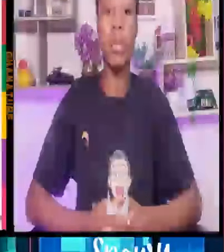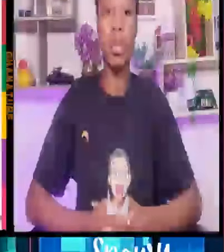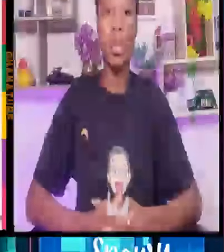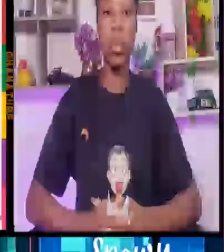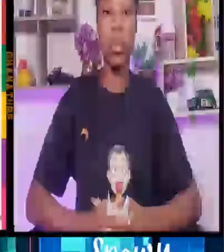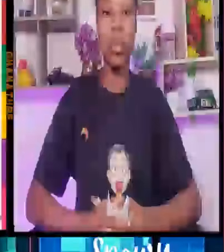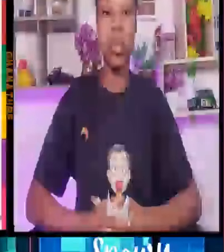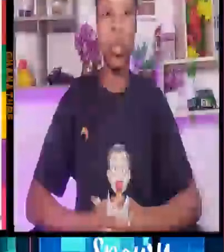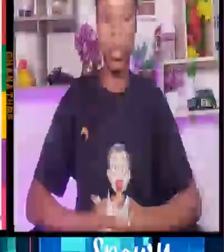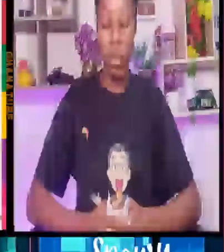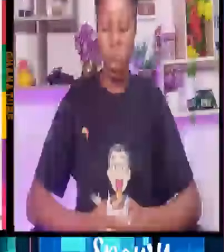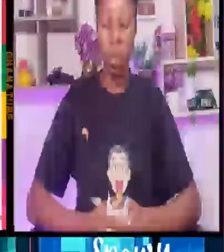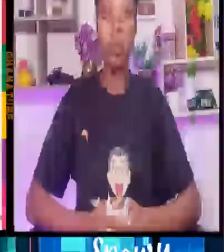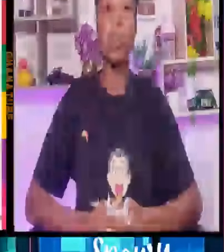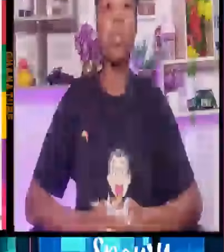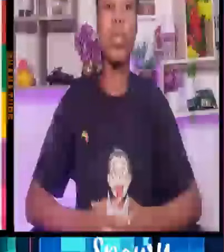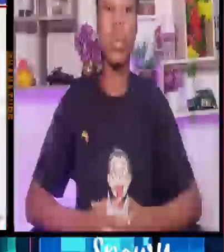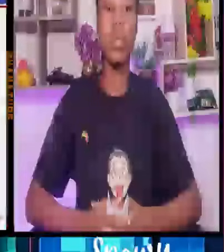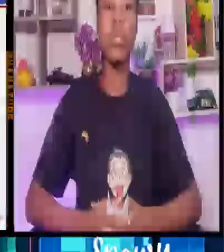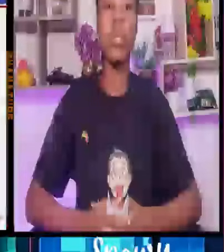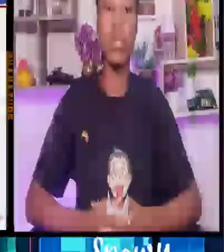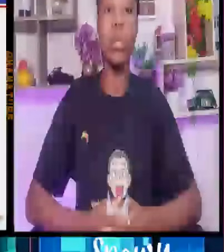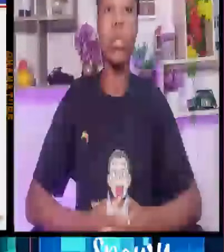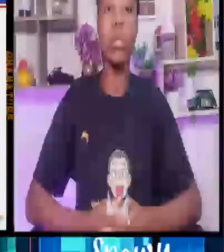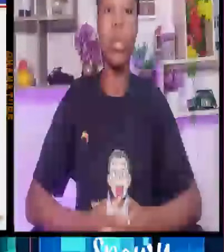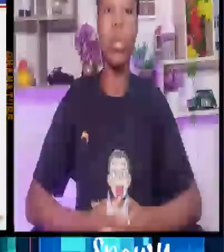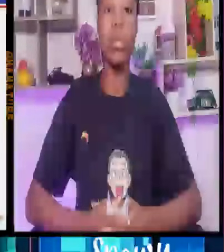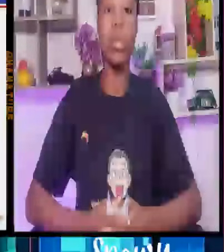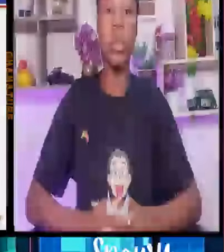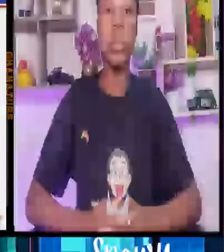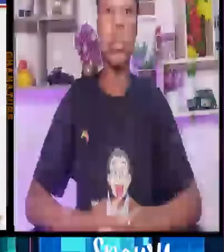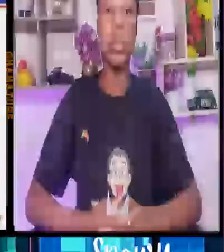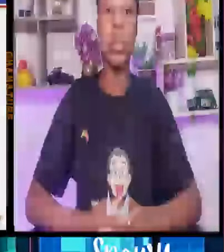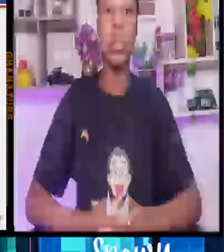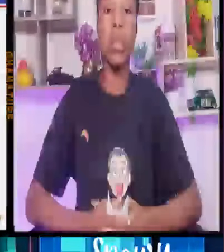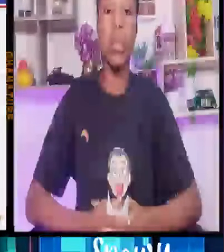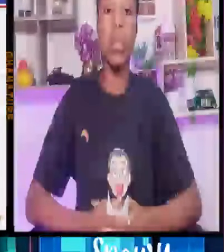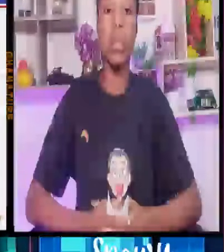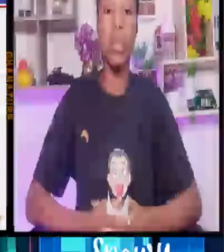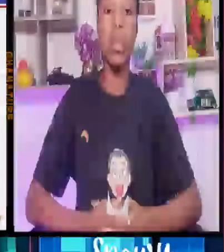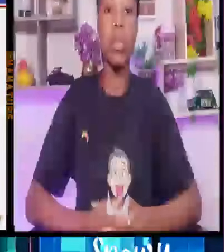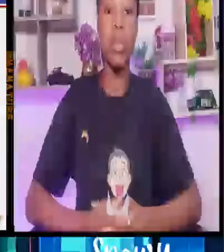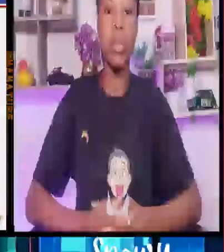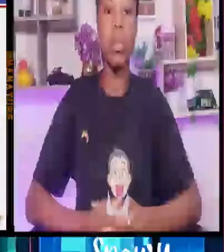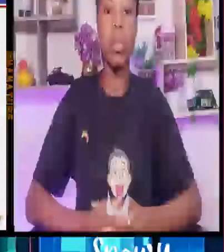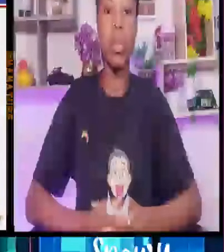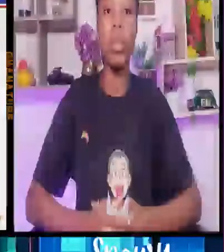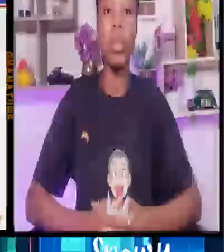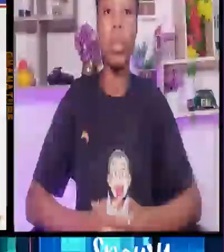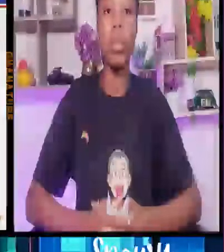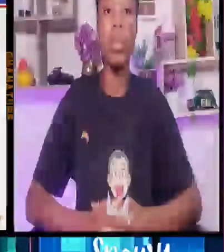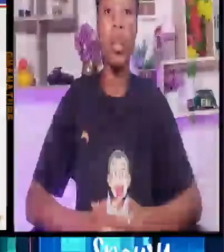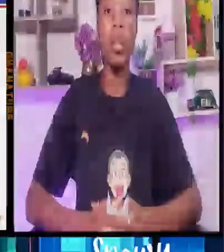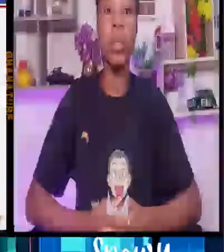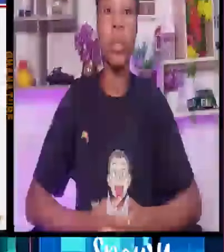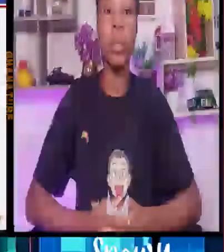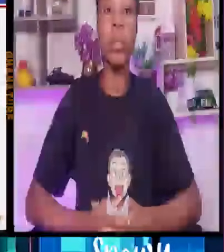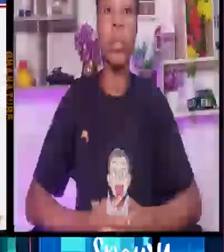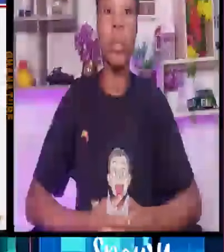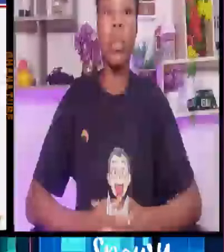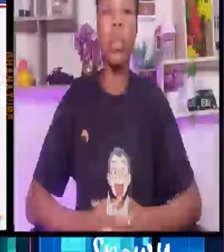of course you can see that the blue will be the color for the NPP. But the second slide, which you're just going to see, would be